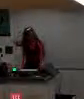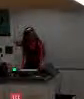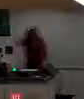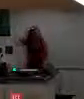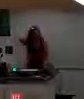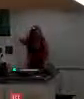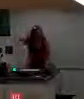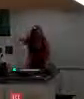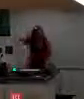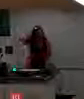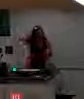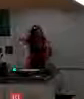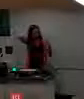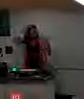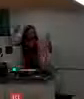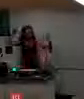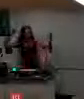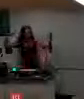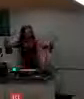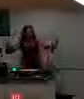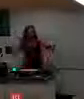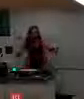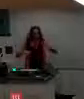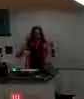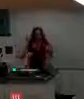kind of give a big brief for those of